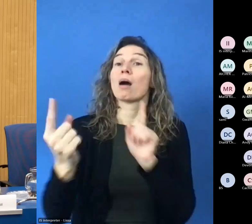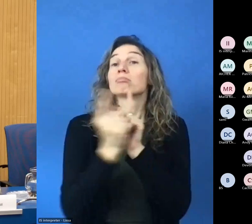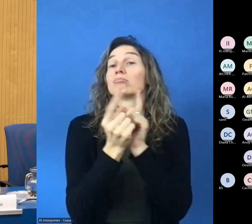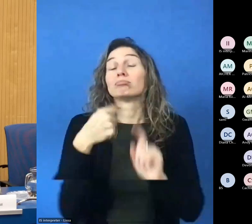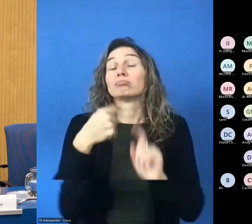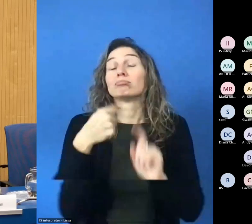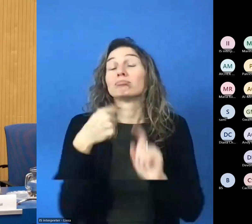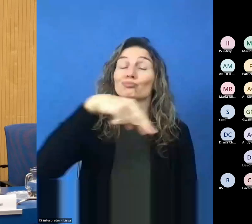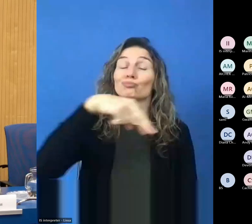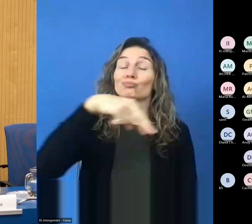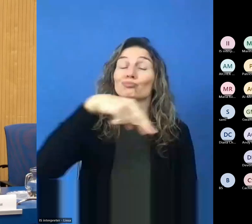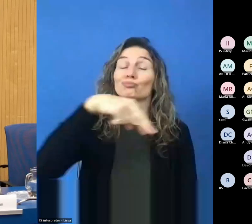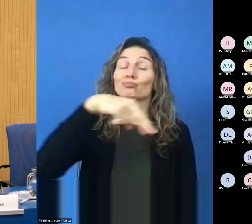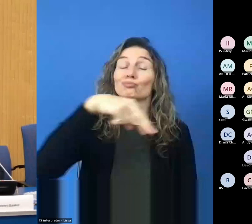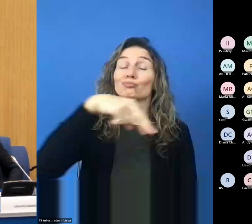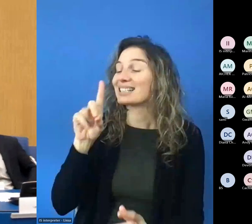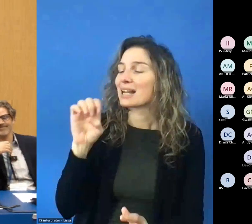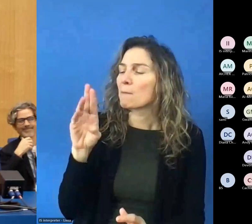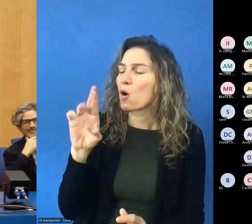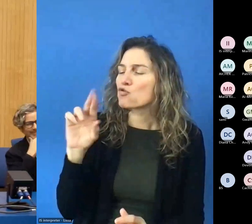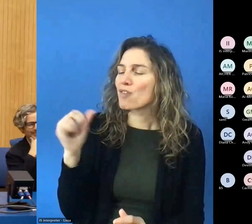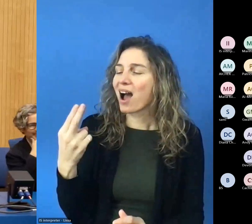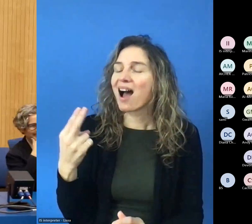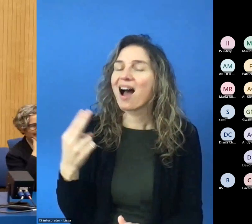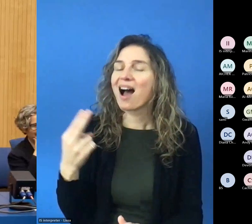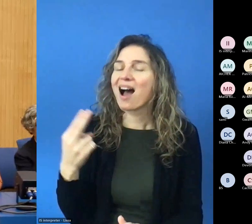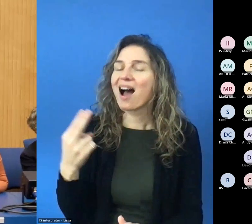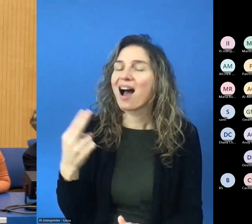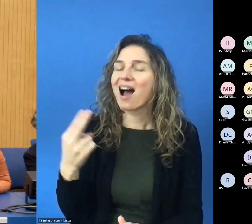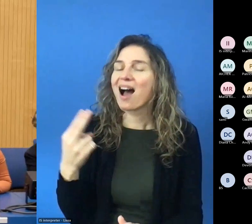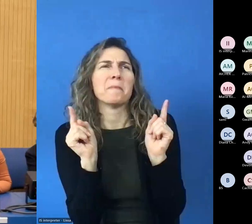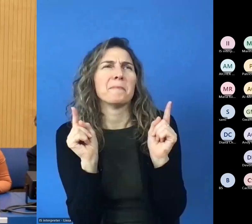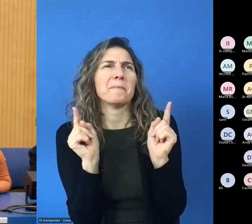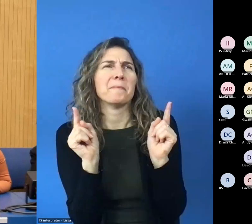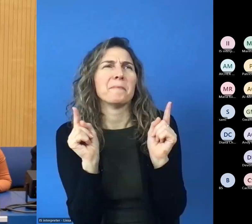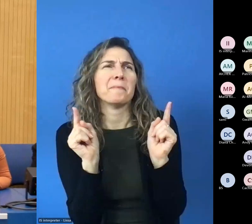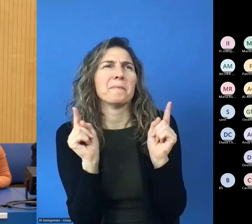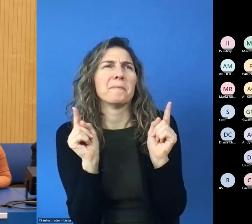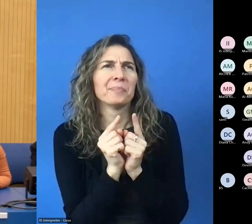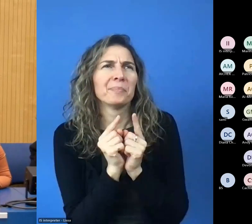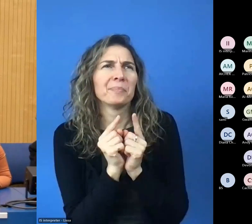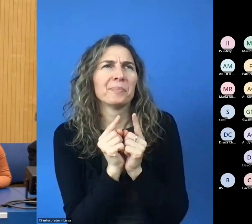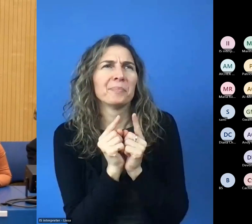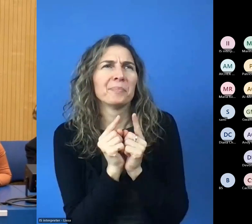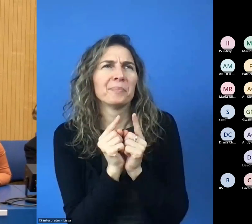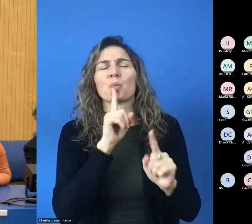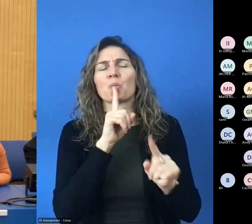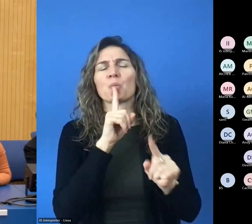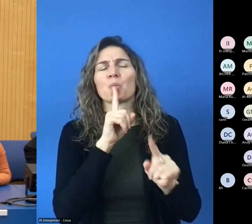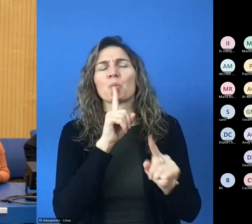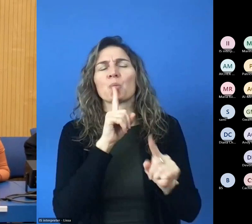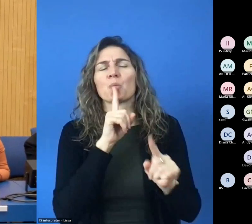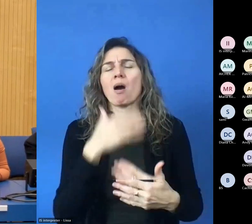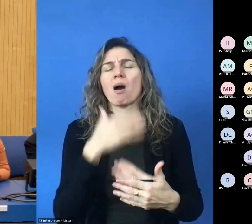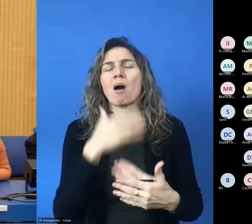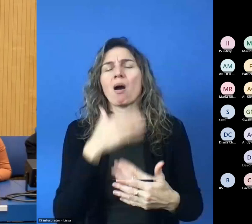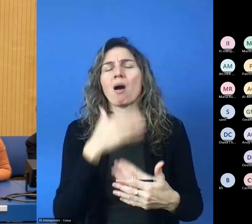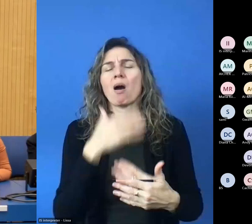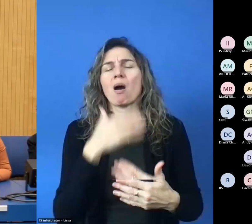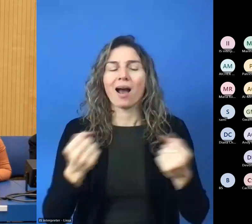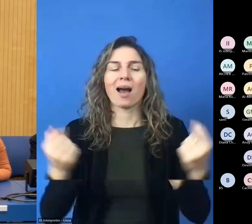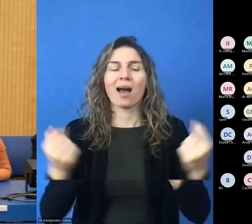For me. I can see we just have one moment. Yeah. And I think for me, it is really an honor to be here. And I'll be